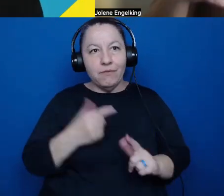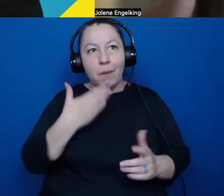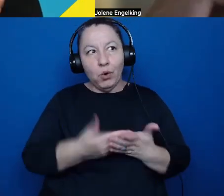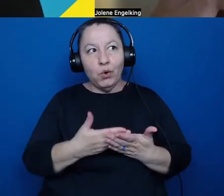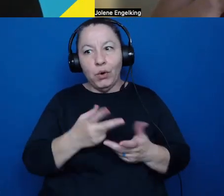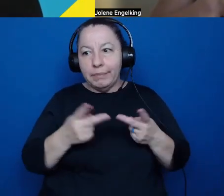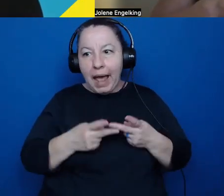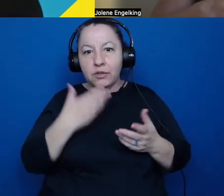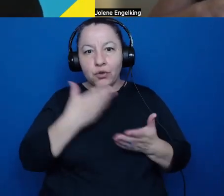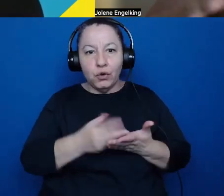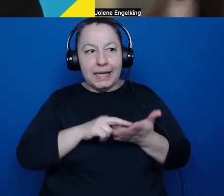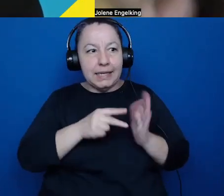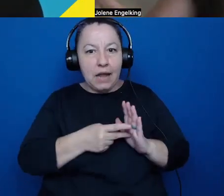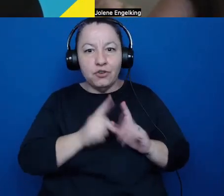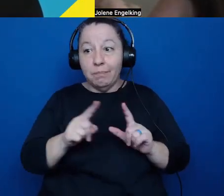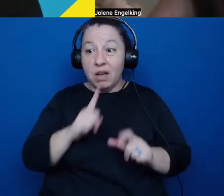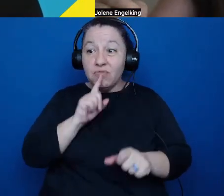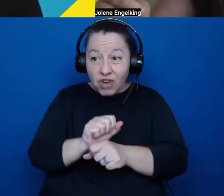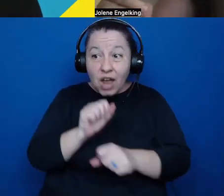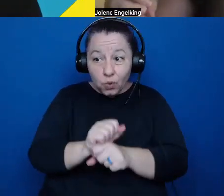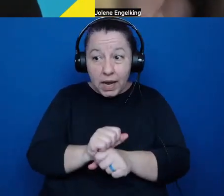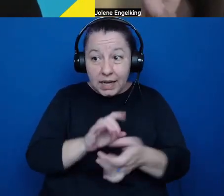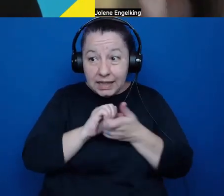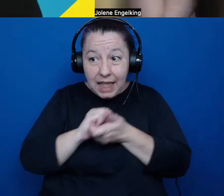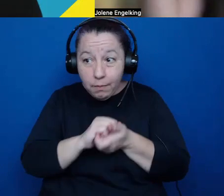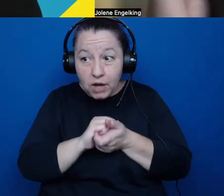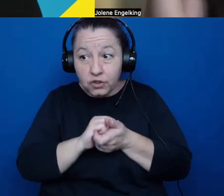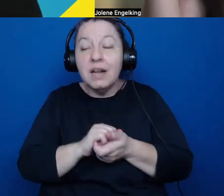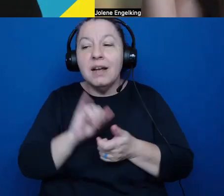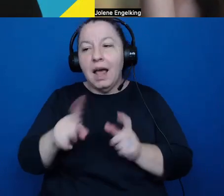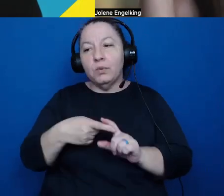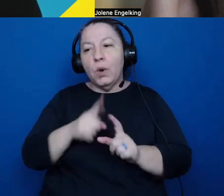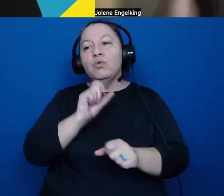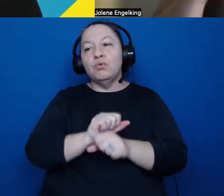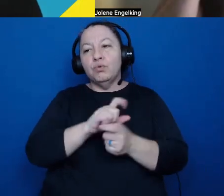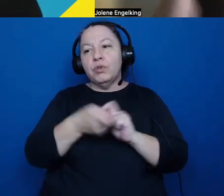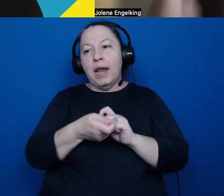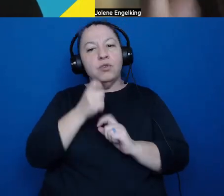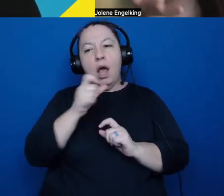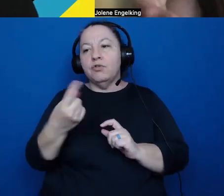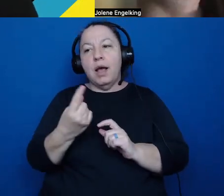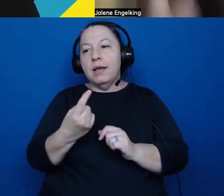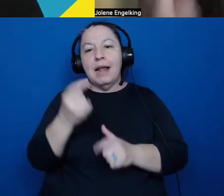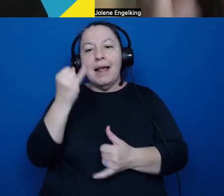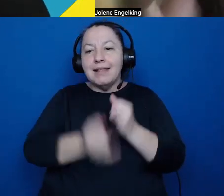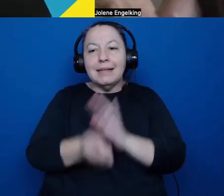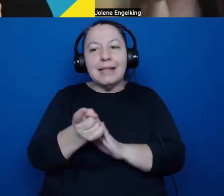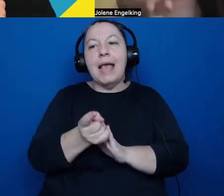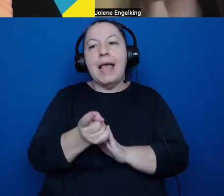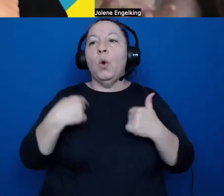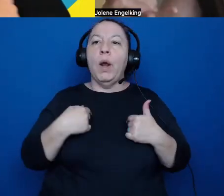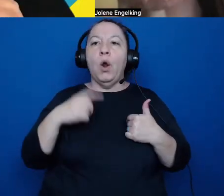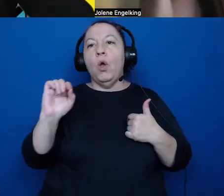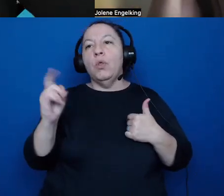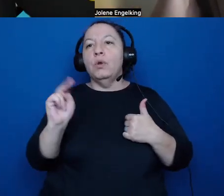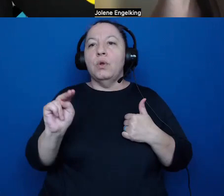but to have genuine collaboration is where true change will happen. Not just having us come in and act as, the token Indian voice or whatever it